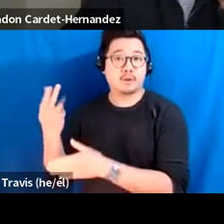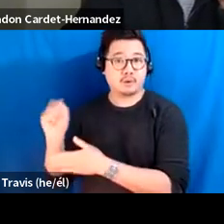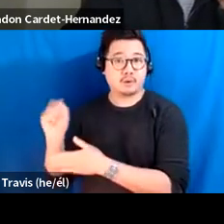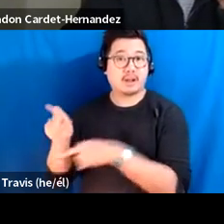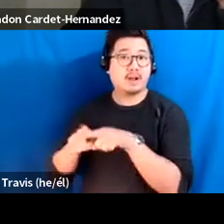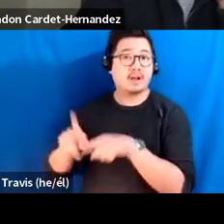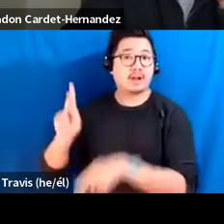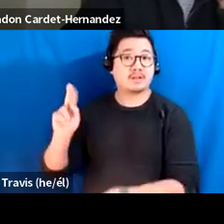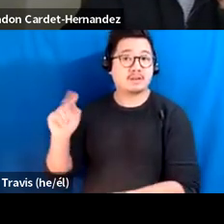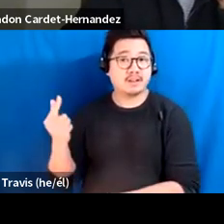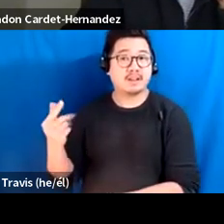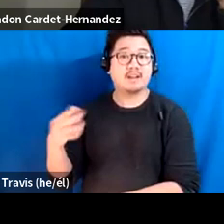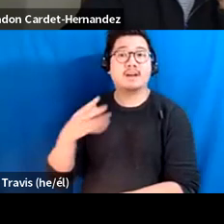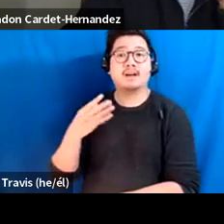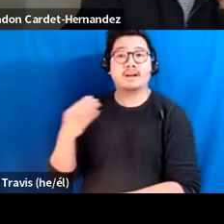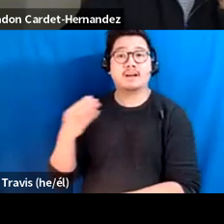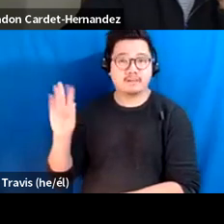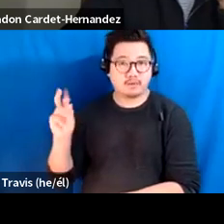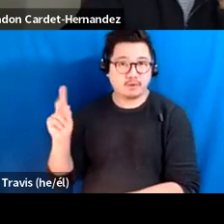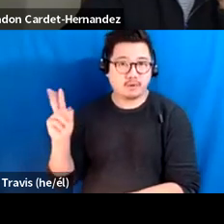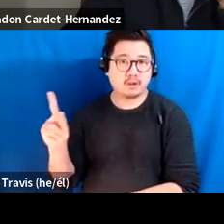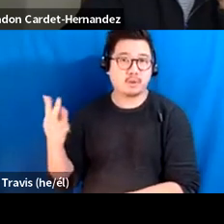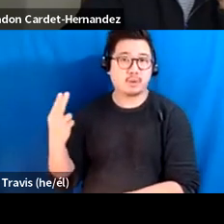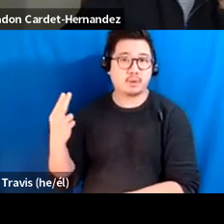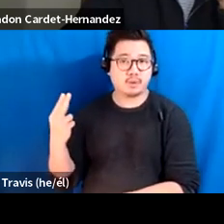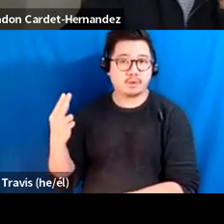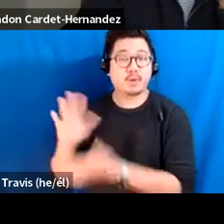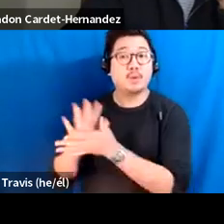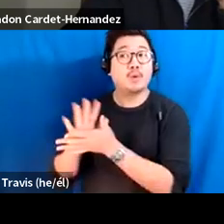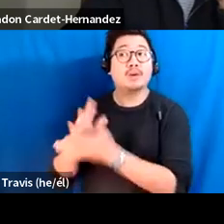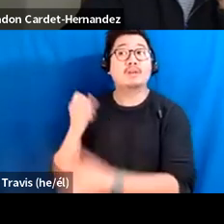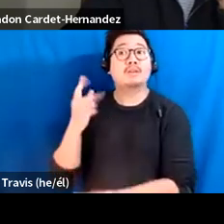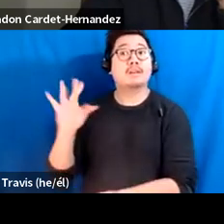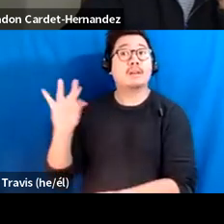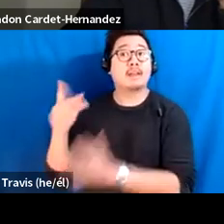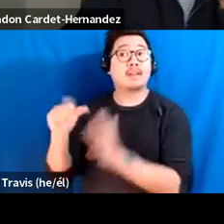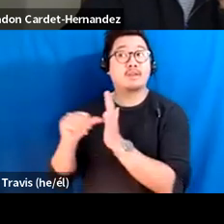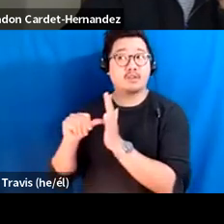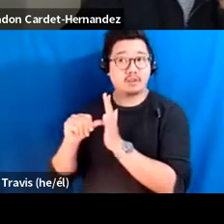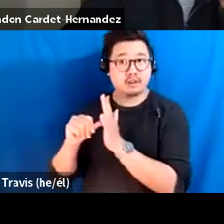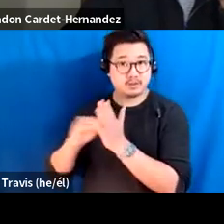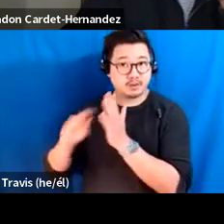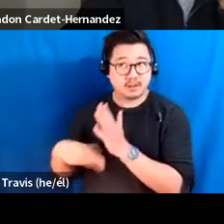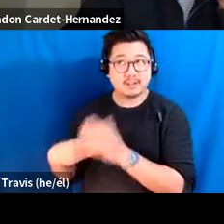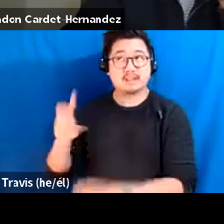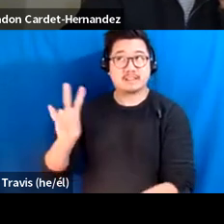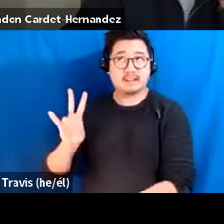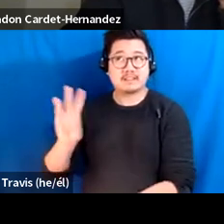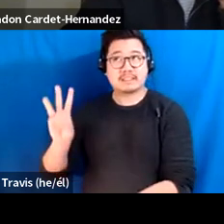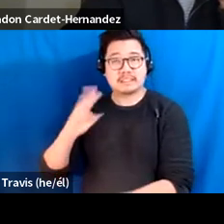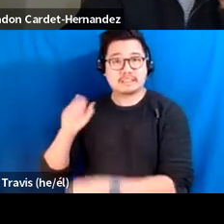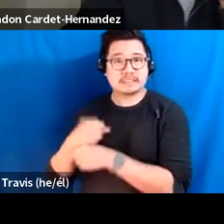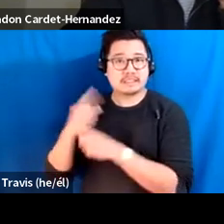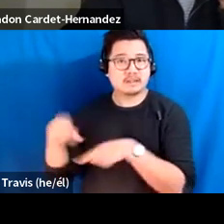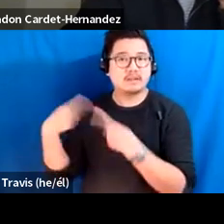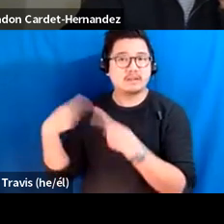and the frederick where the eighth grade students for the last seven years i believe maybe six have been